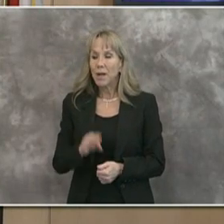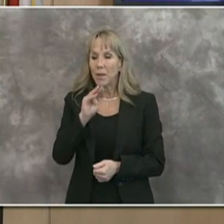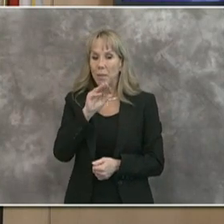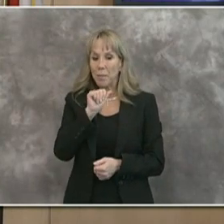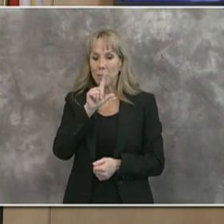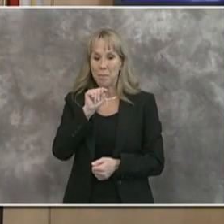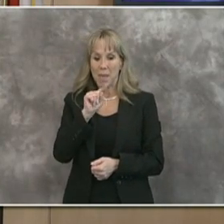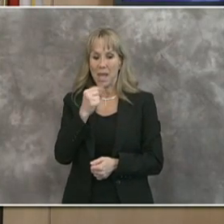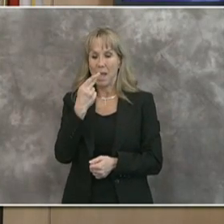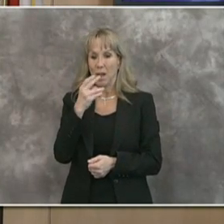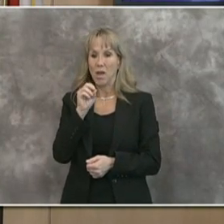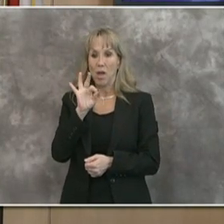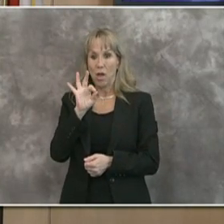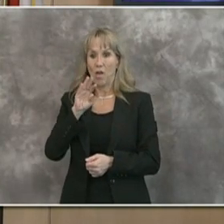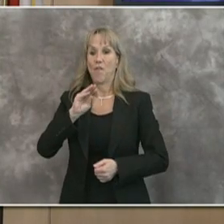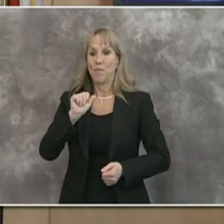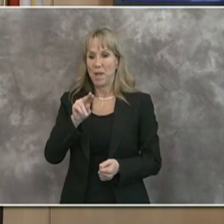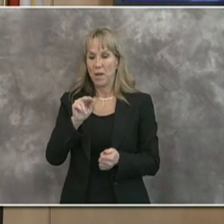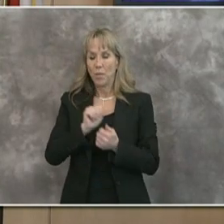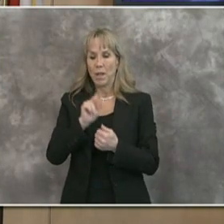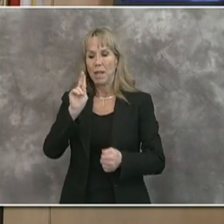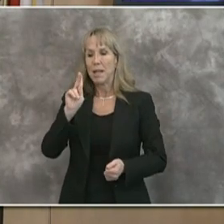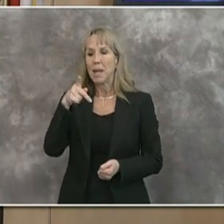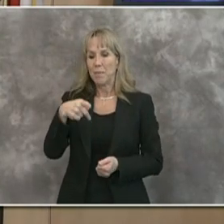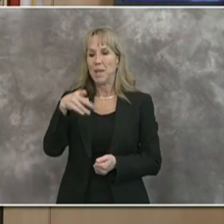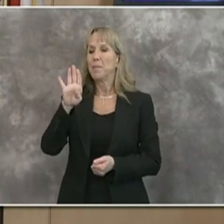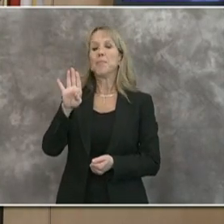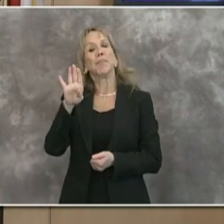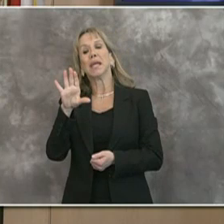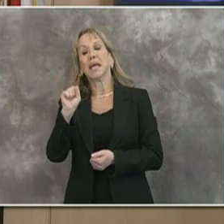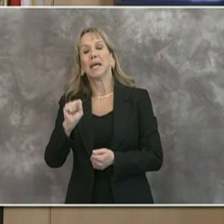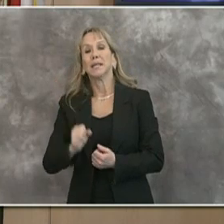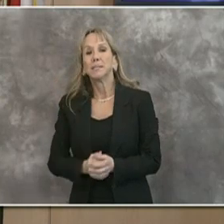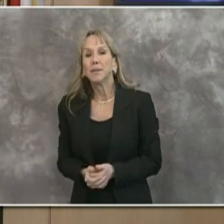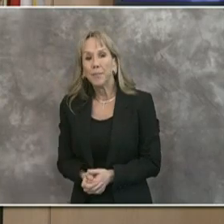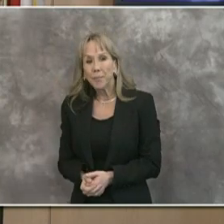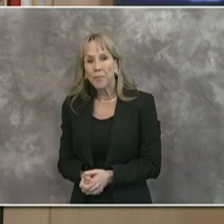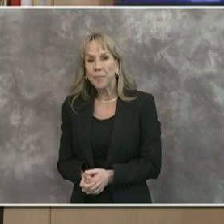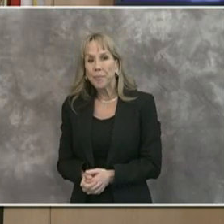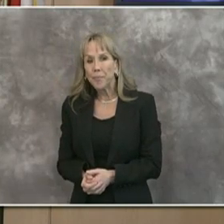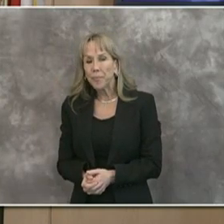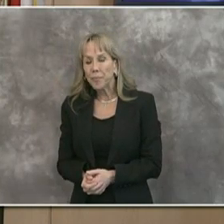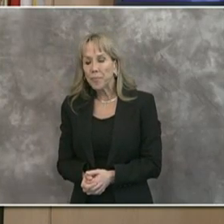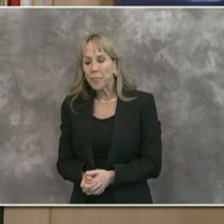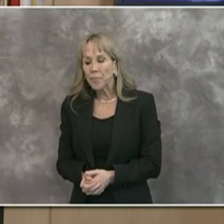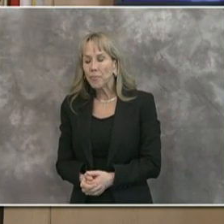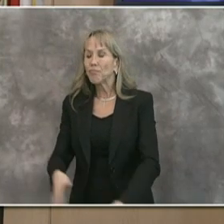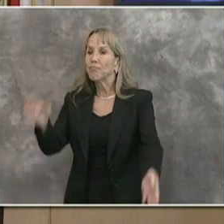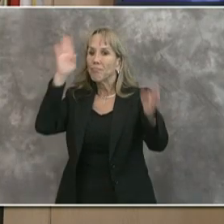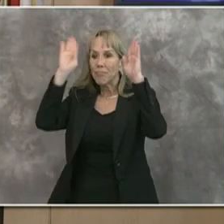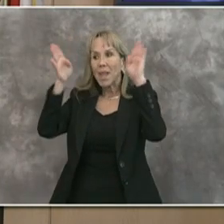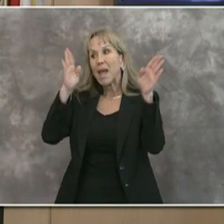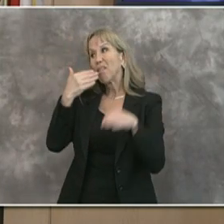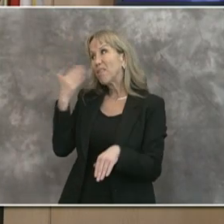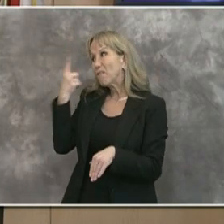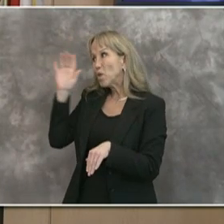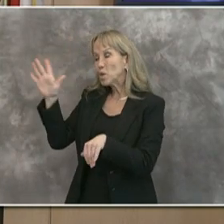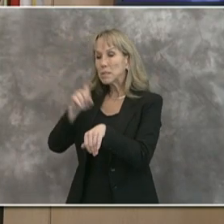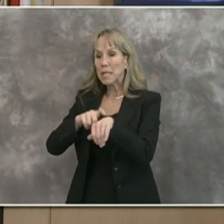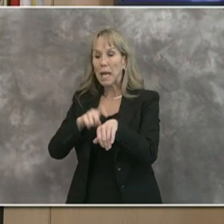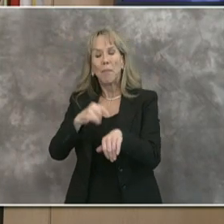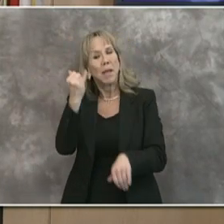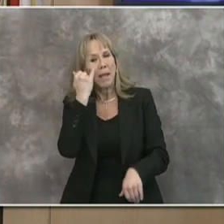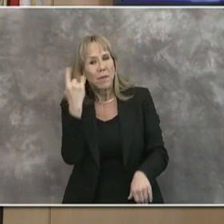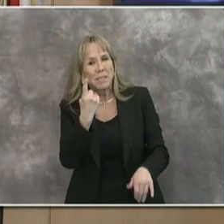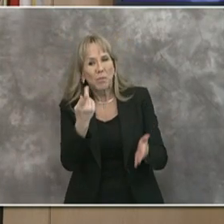Matt Hoffman with KPBS, please state your question. Hi, thanks for your time. If someone who